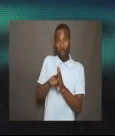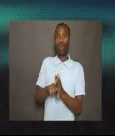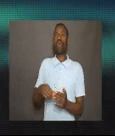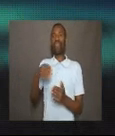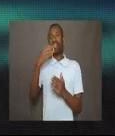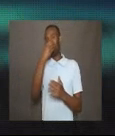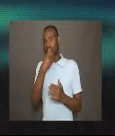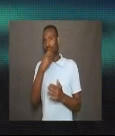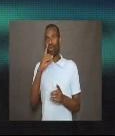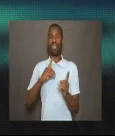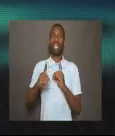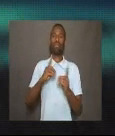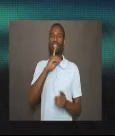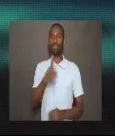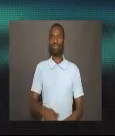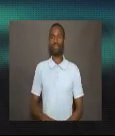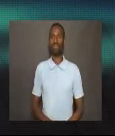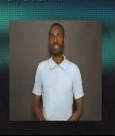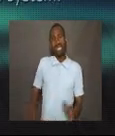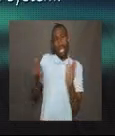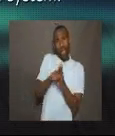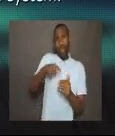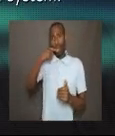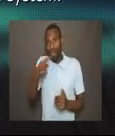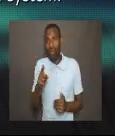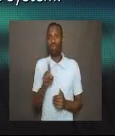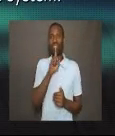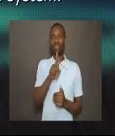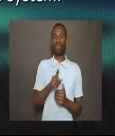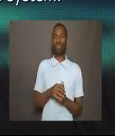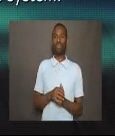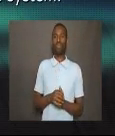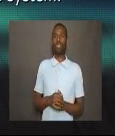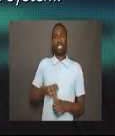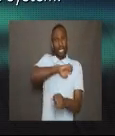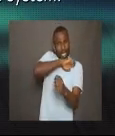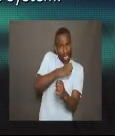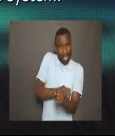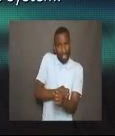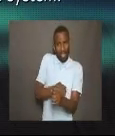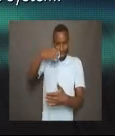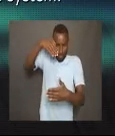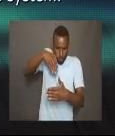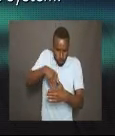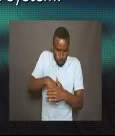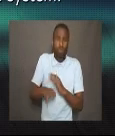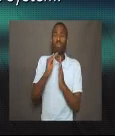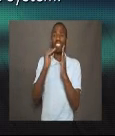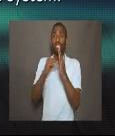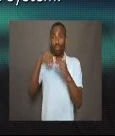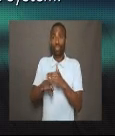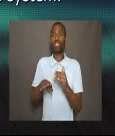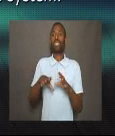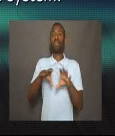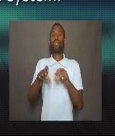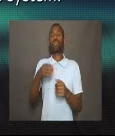thermodynamics. The law states that the energy entering the system